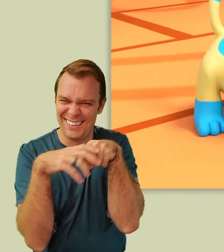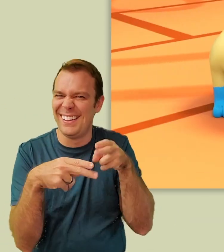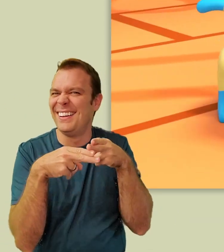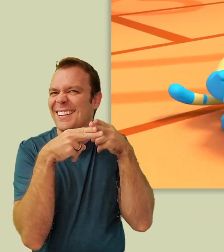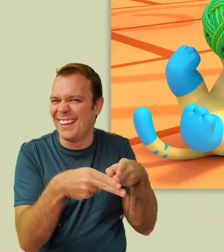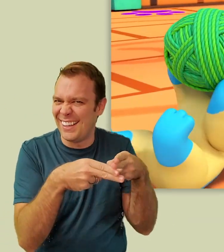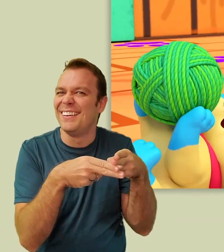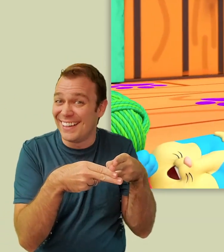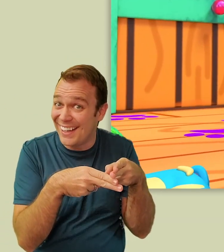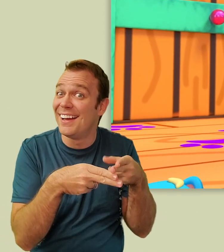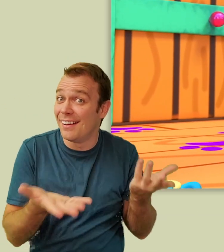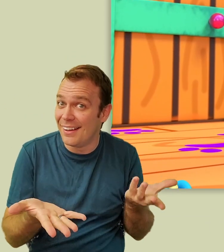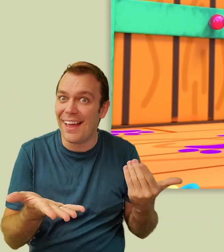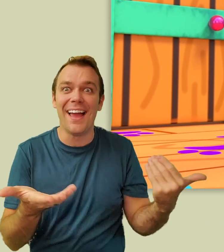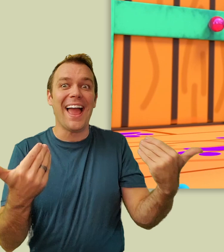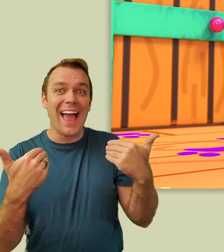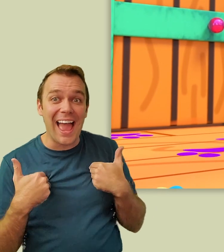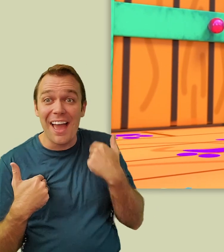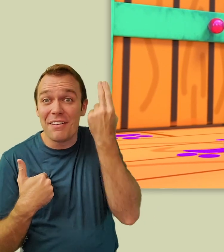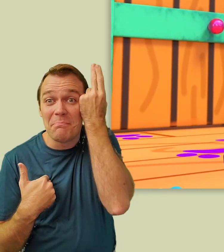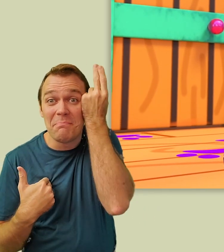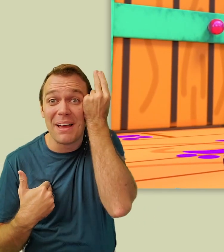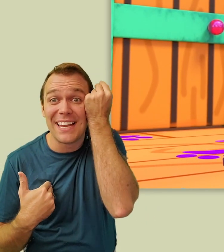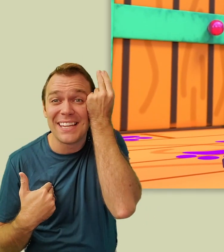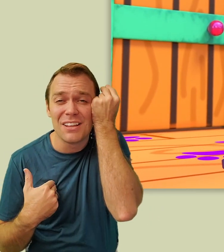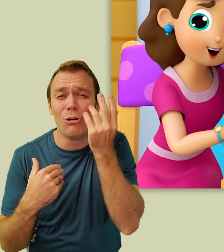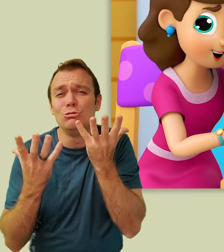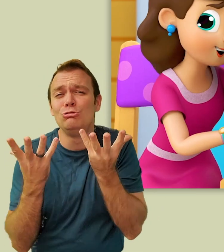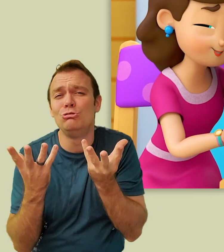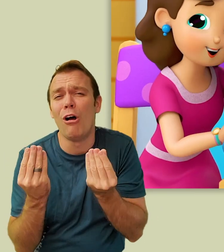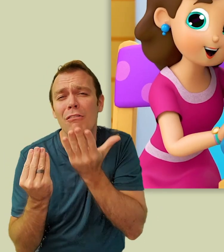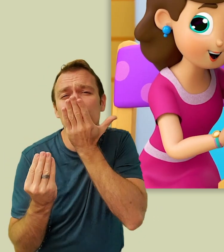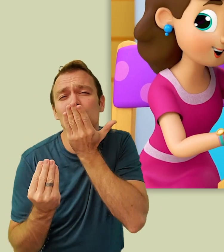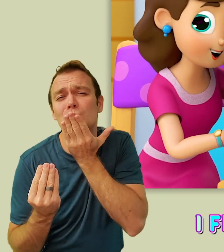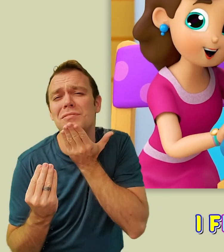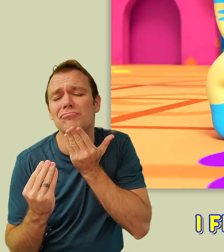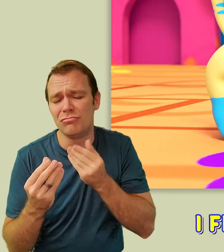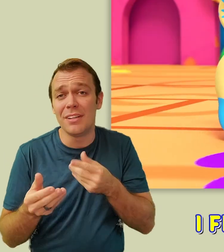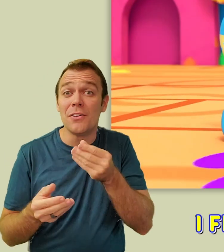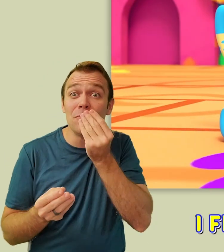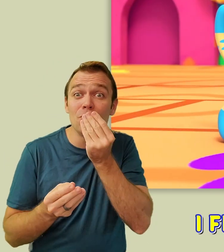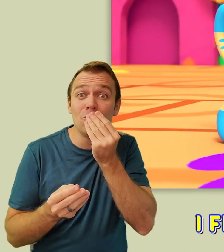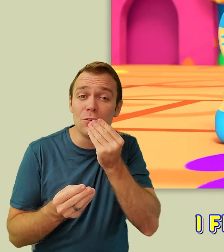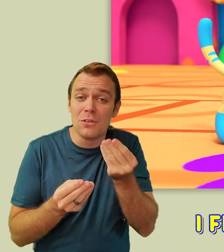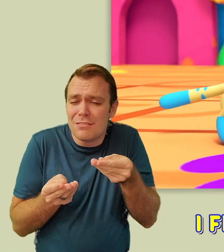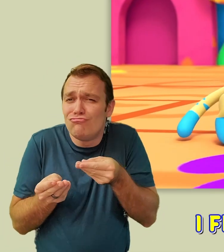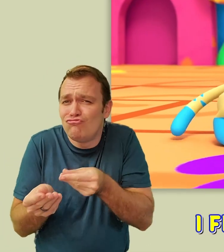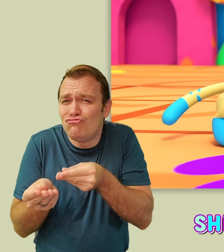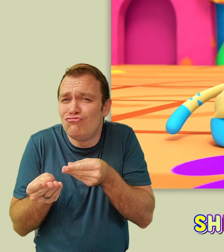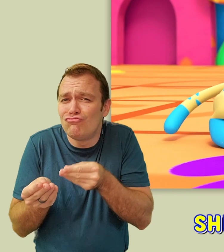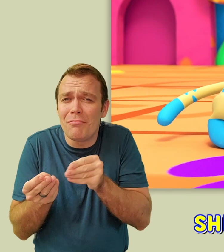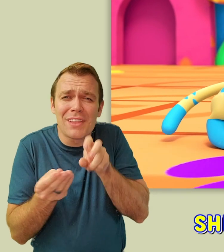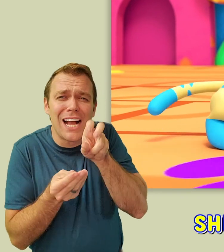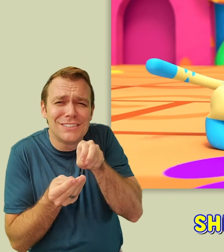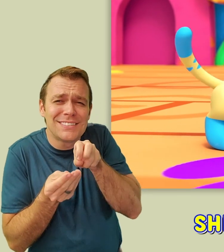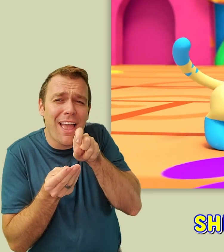she got her name. I have a little bunny. She's soft and sweet and white. I feed her bits of lettuce.